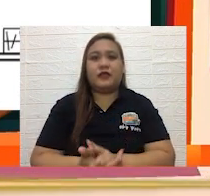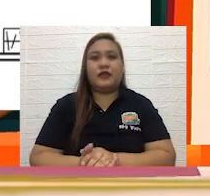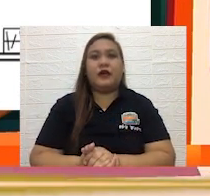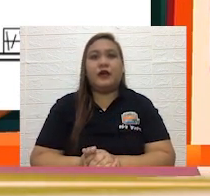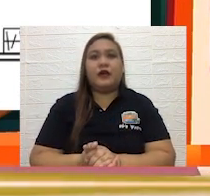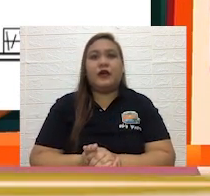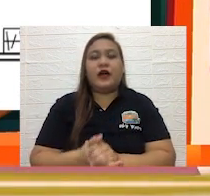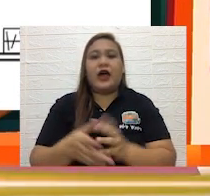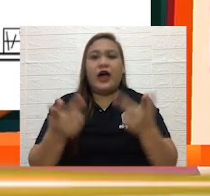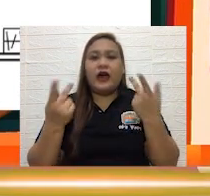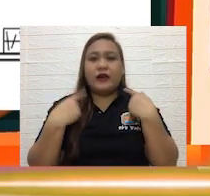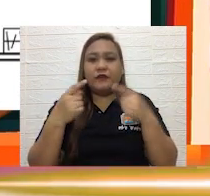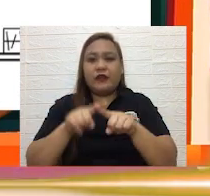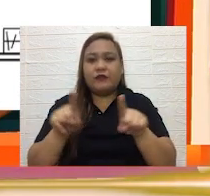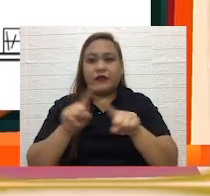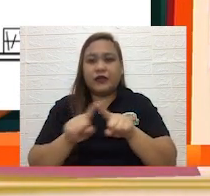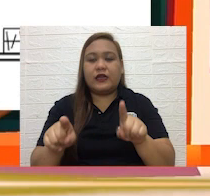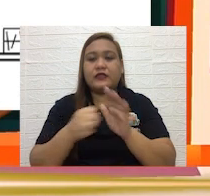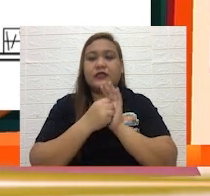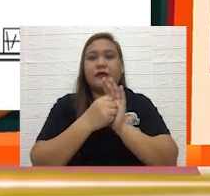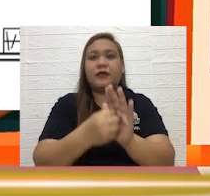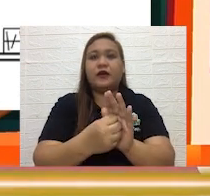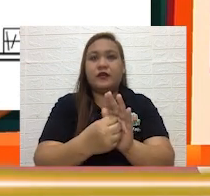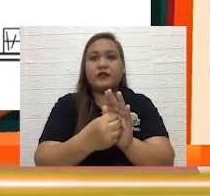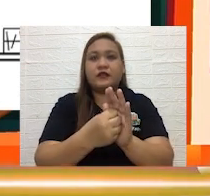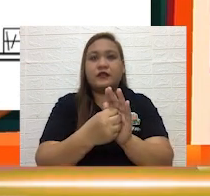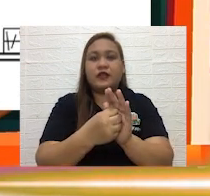symbols for different doors, such as